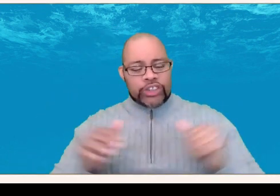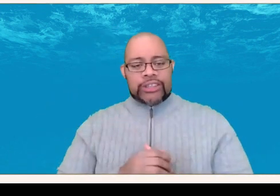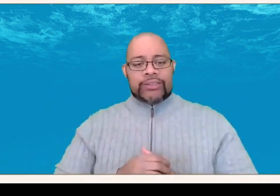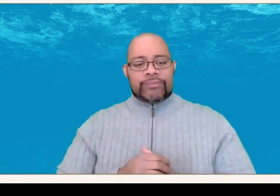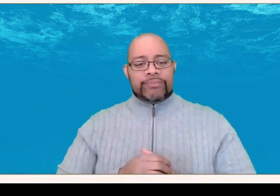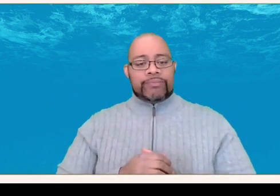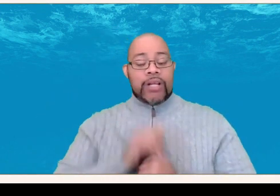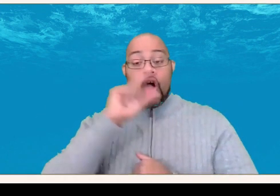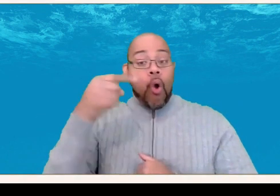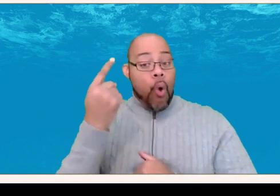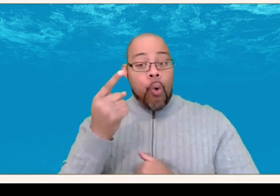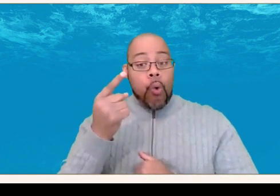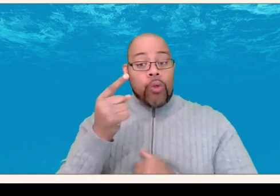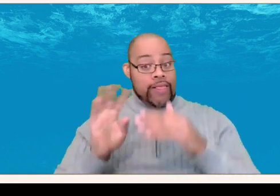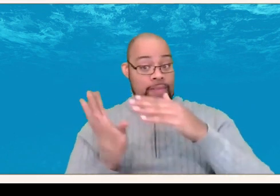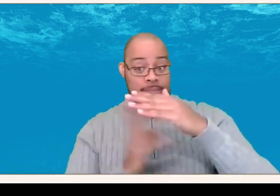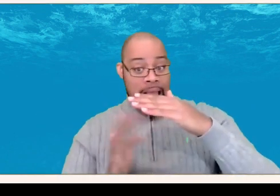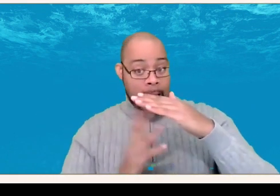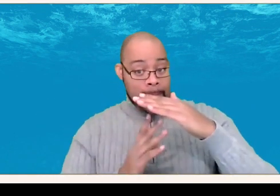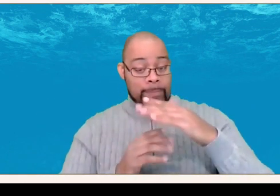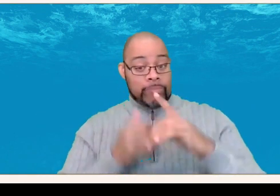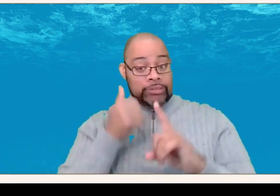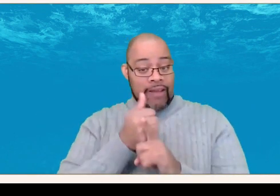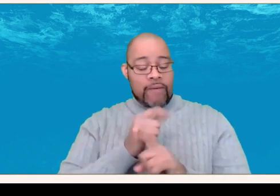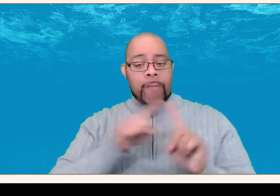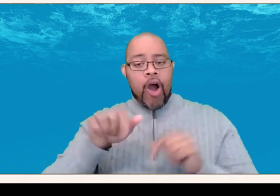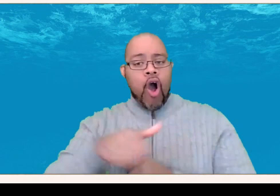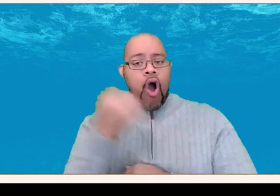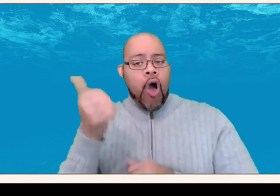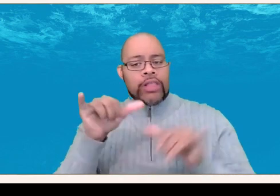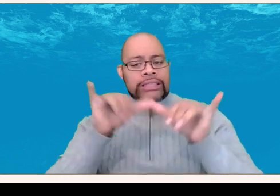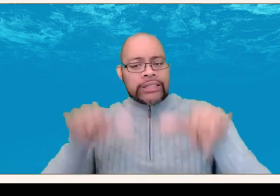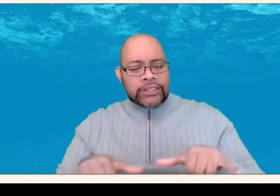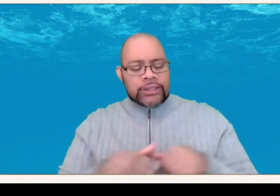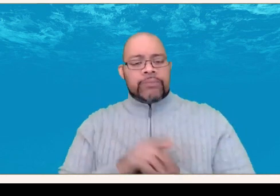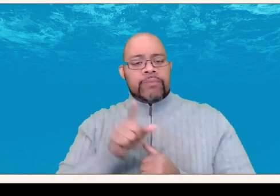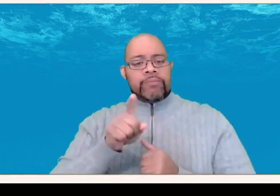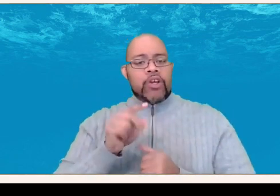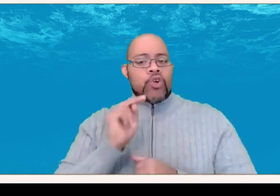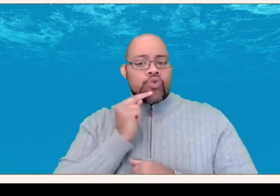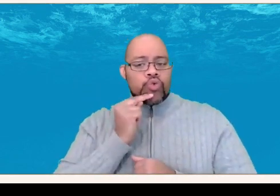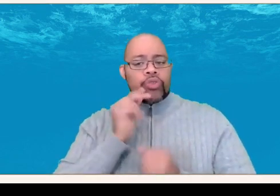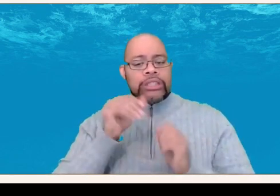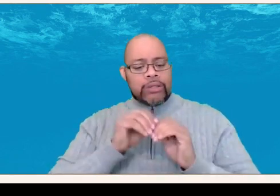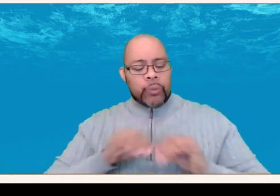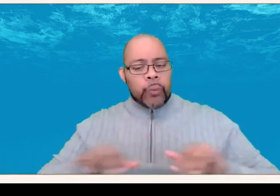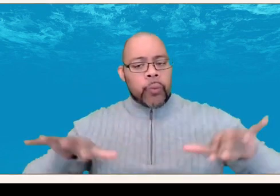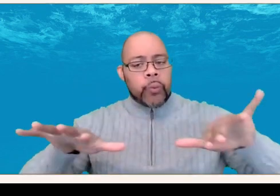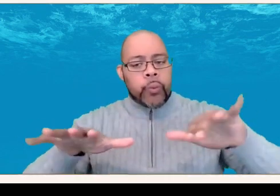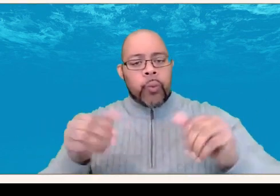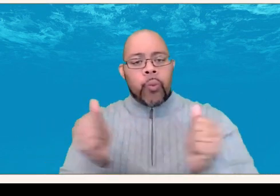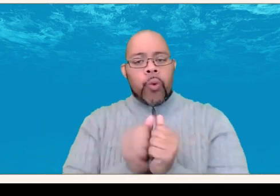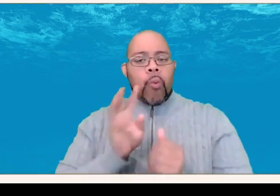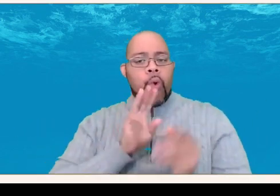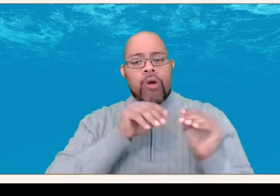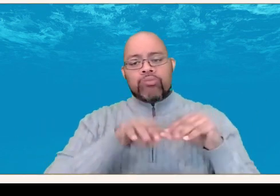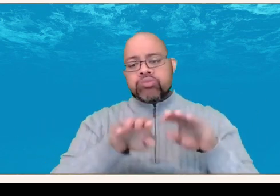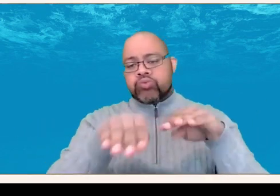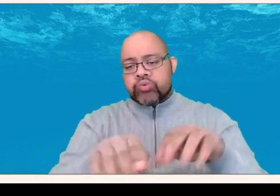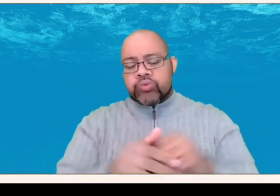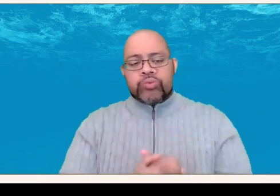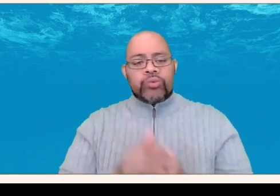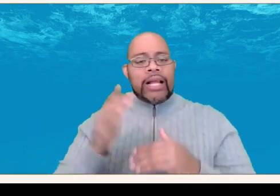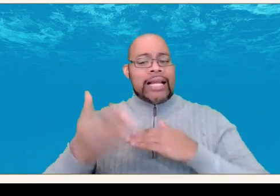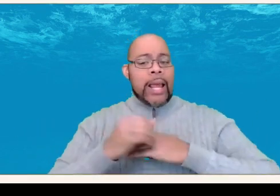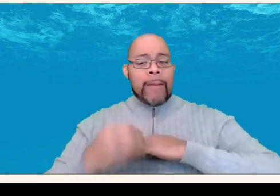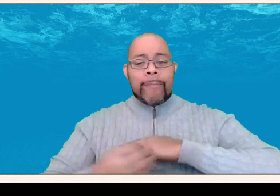biodiversity, not just in the kelp forest, but also in other ecosystems where their nutrients get exported out to by currents, such